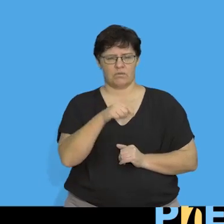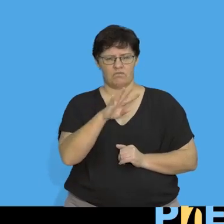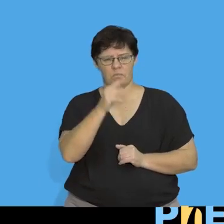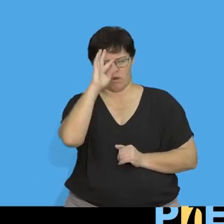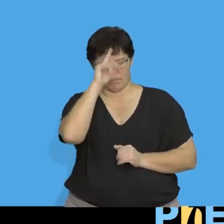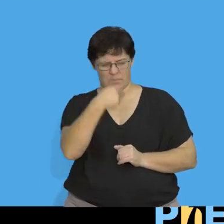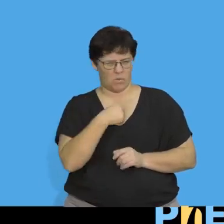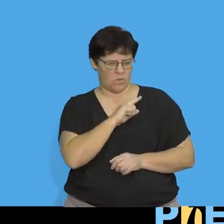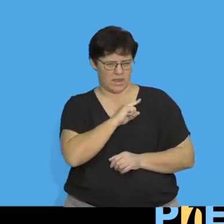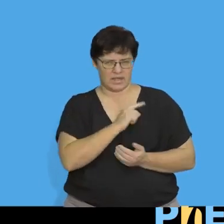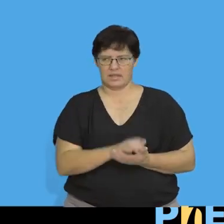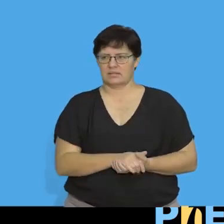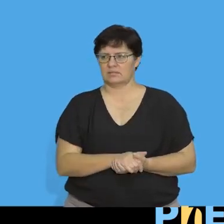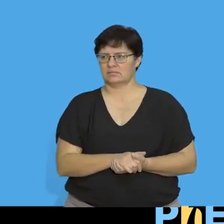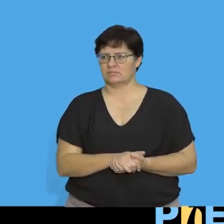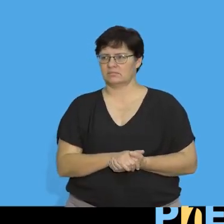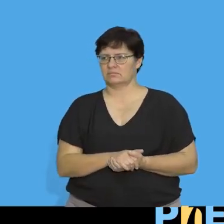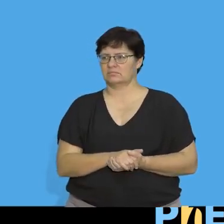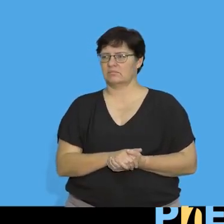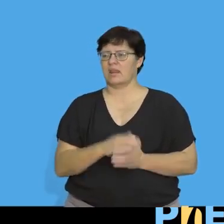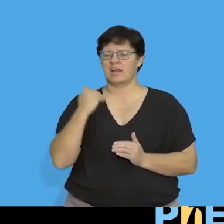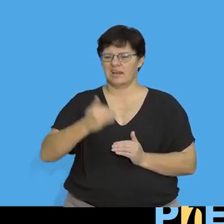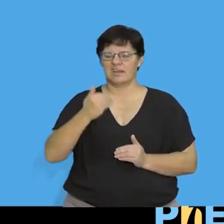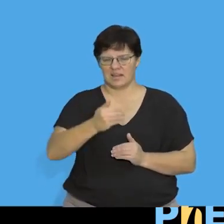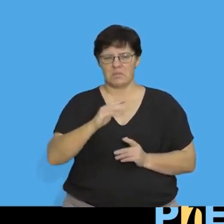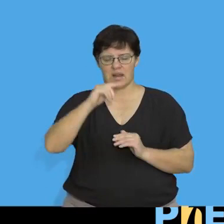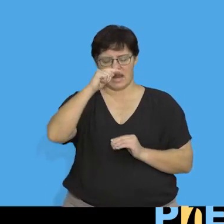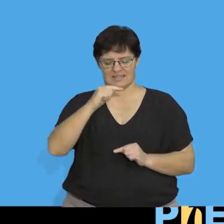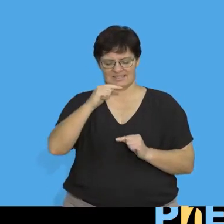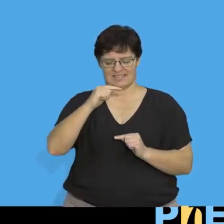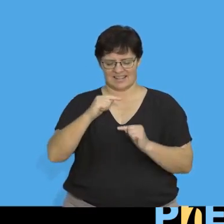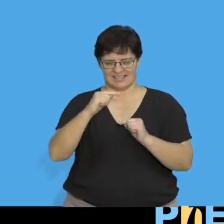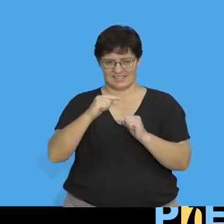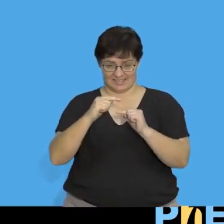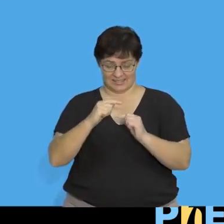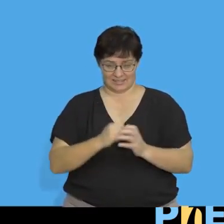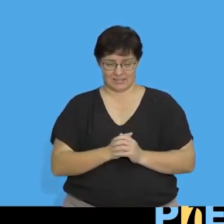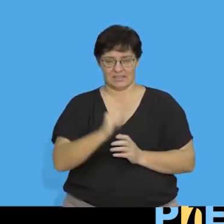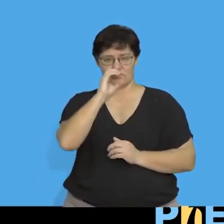remember, but you can see that the trend is that it's getting smaller. 0.4,